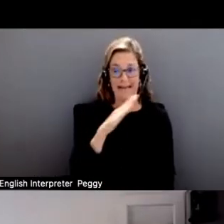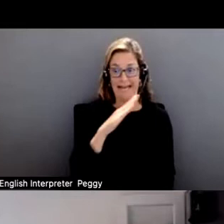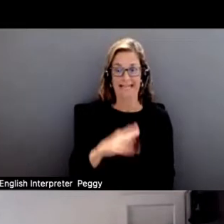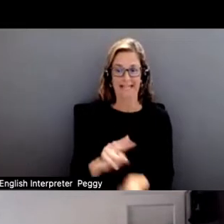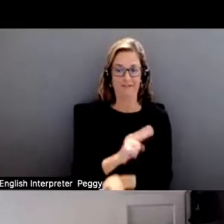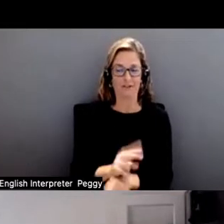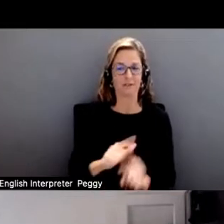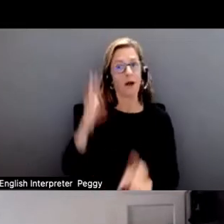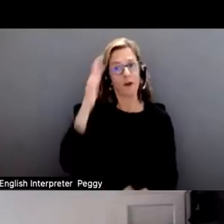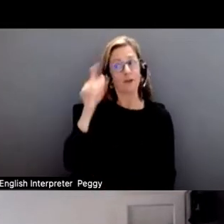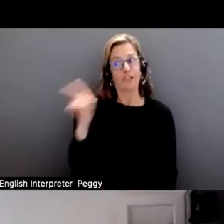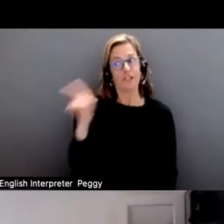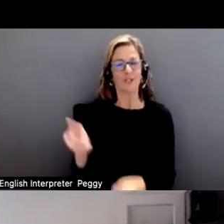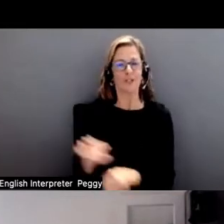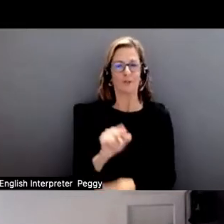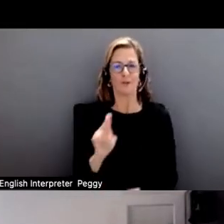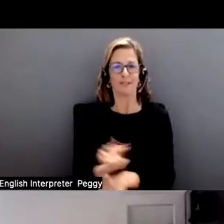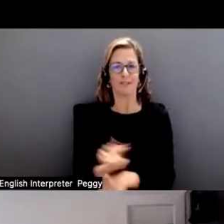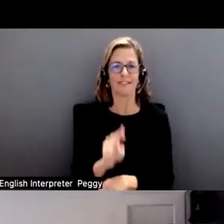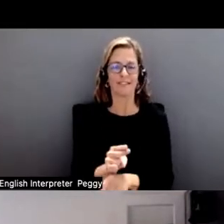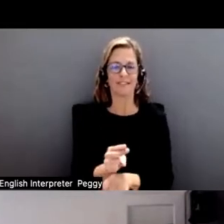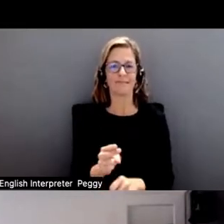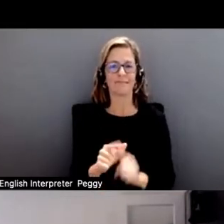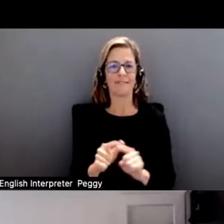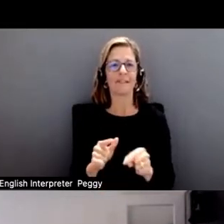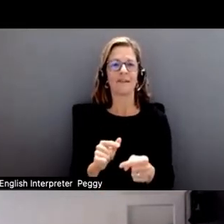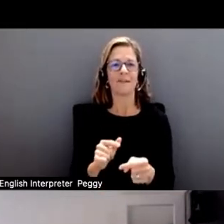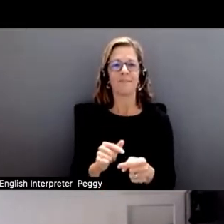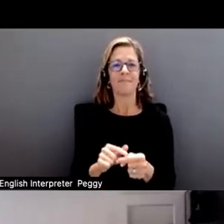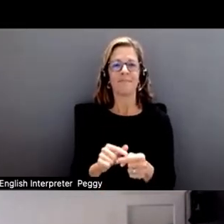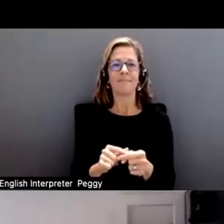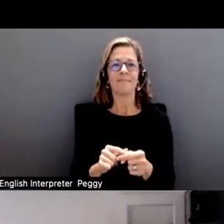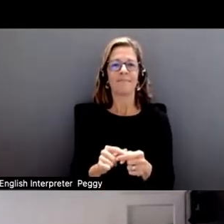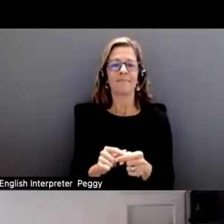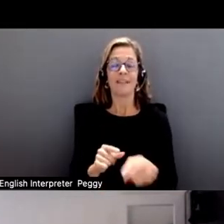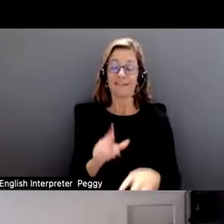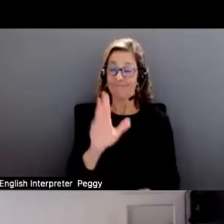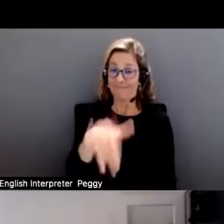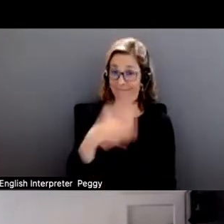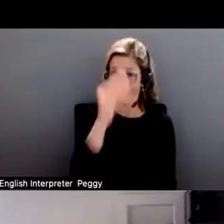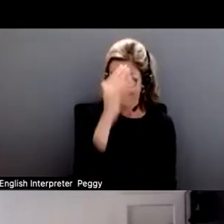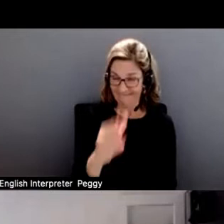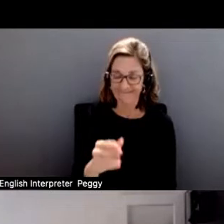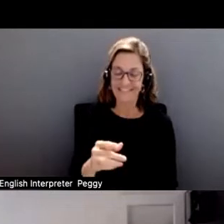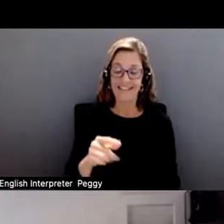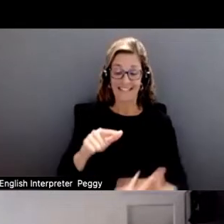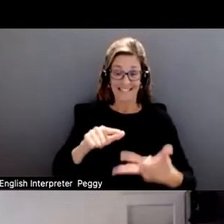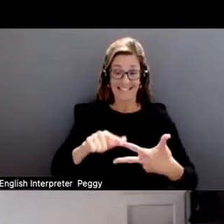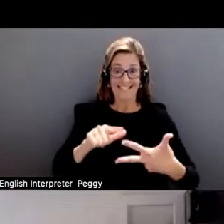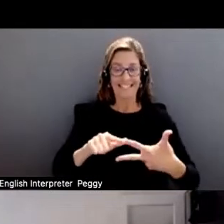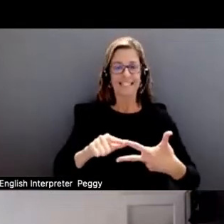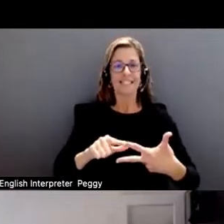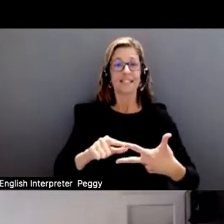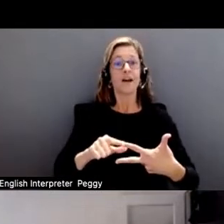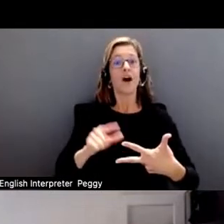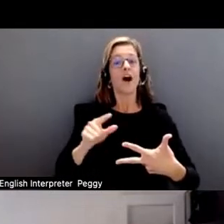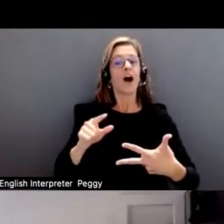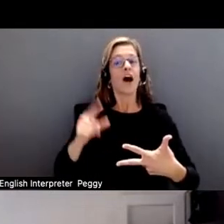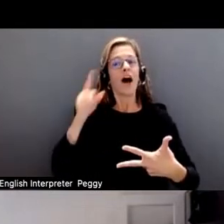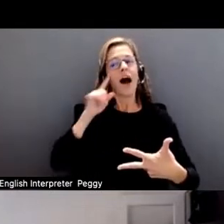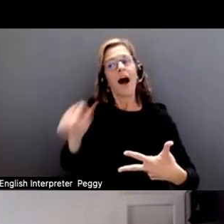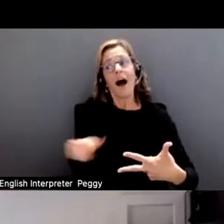yeah. We didn't tell you, but Stephanie was kindly came in when somebody else wasn't able